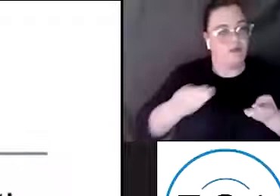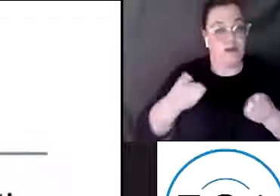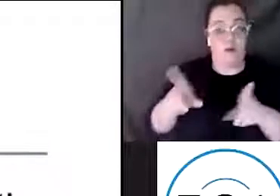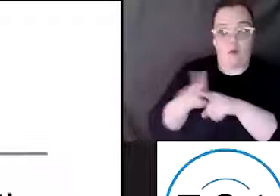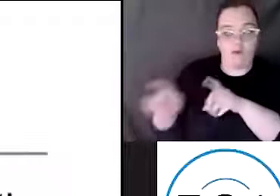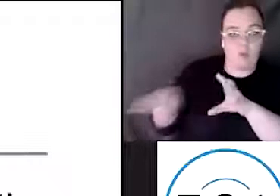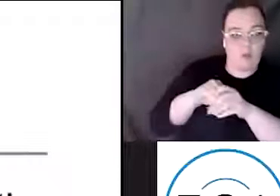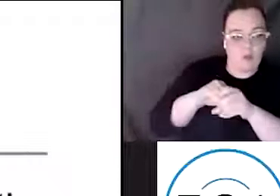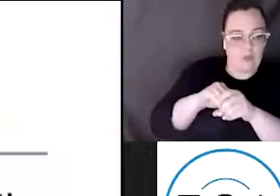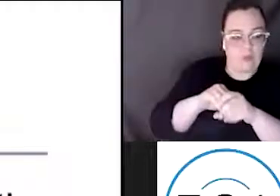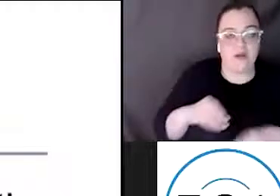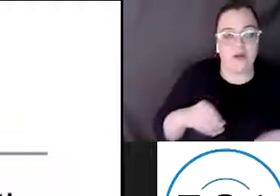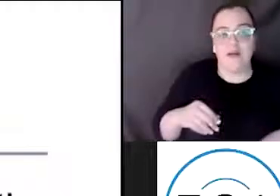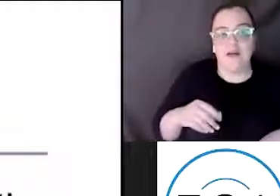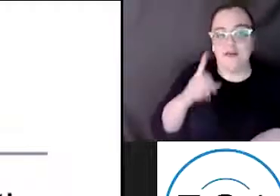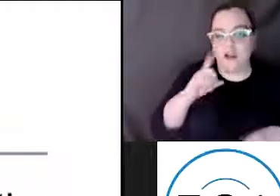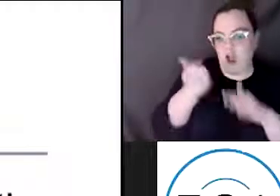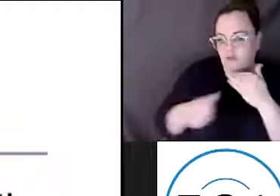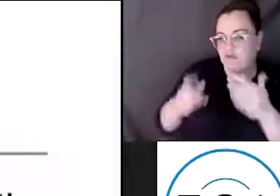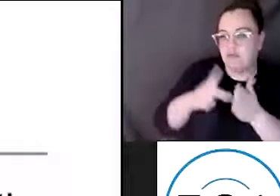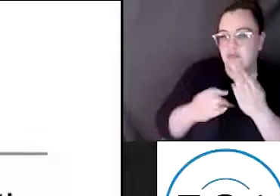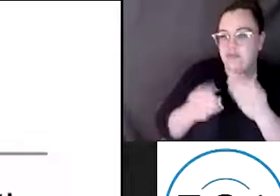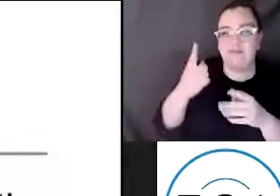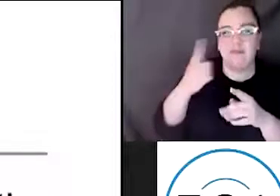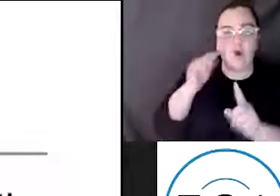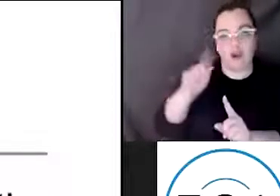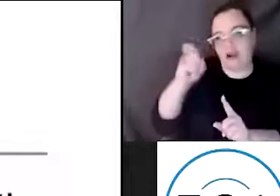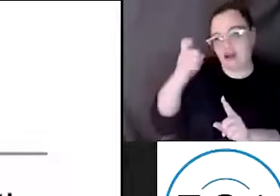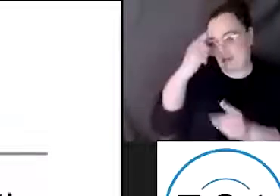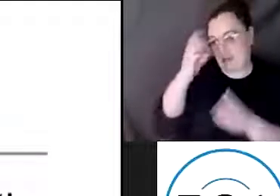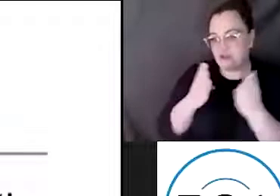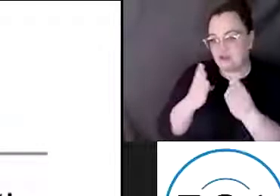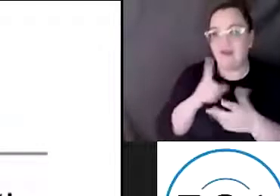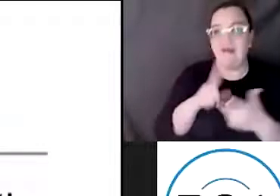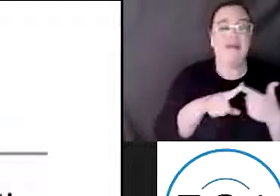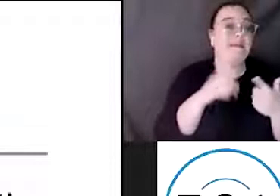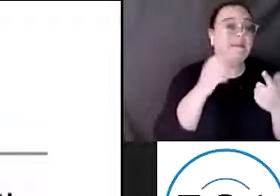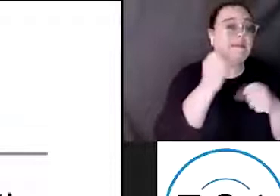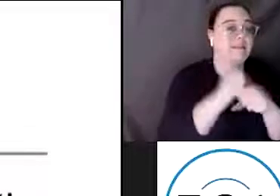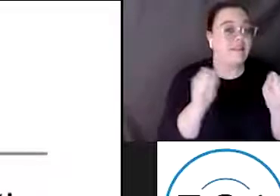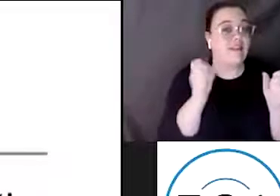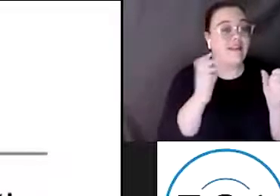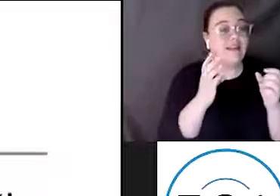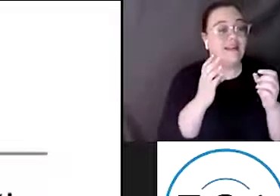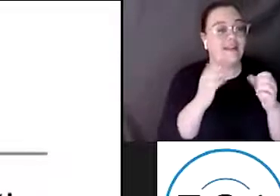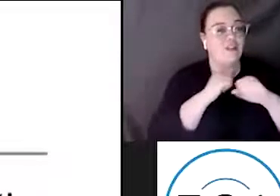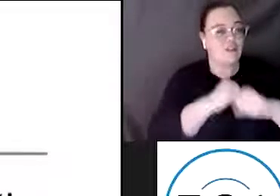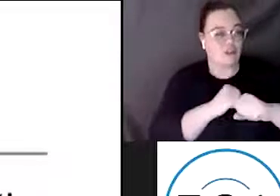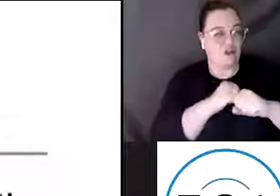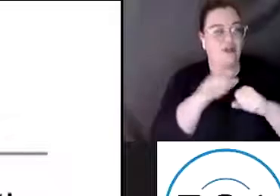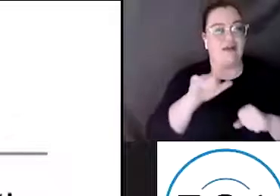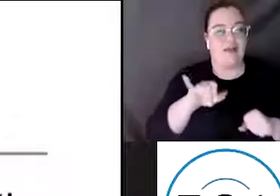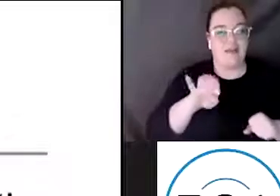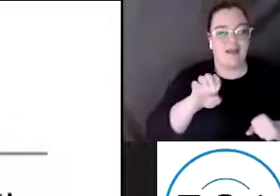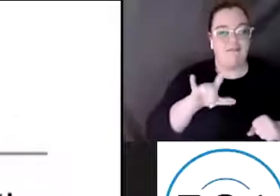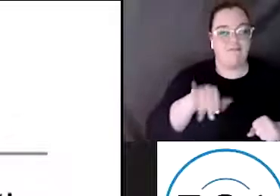as eligible projects under government services, and safety and security lifelines. And residential projects are considered